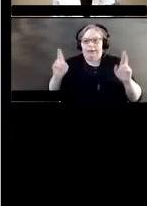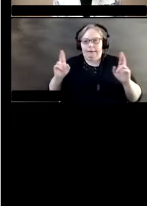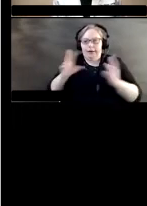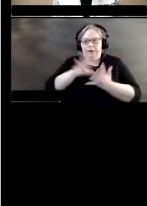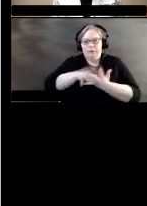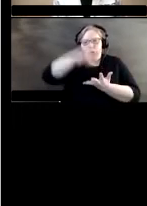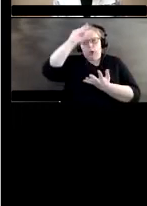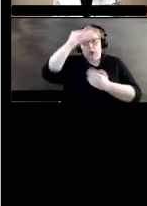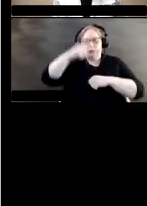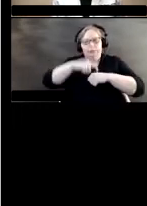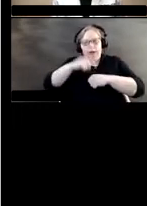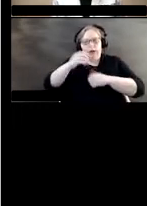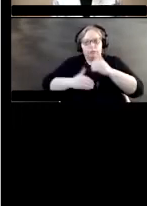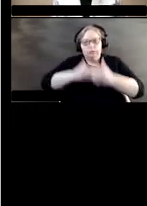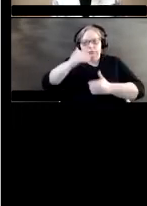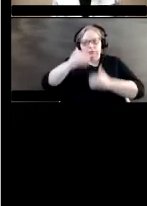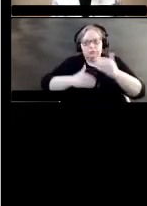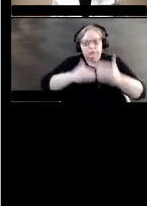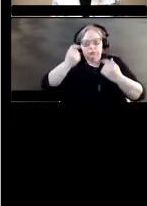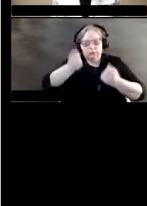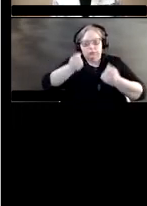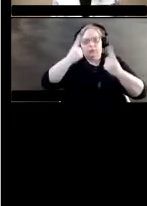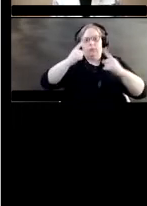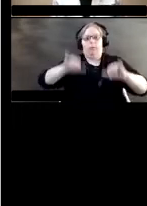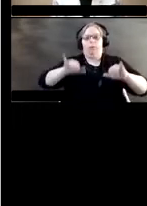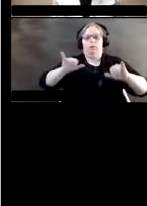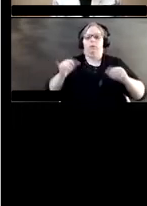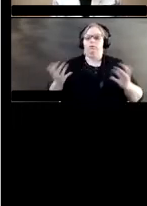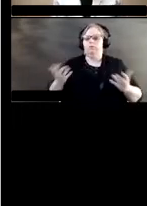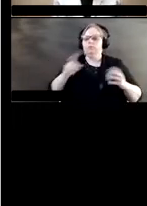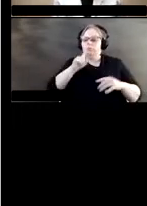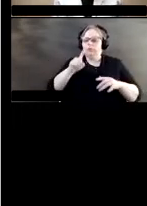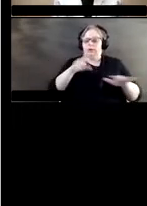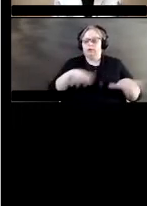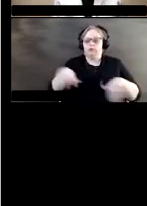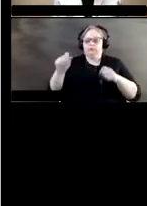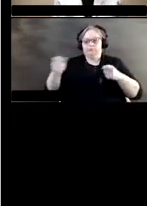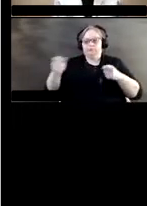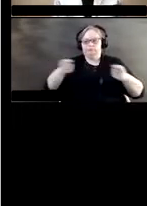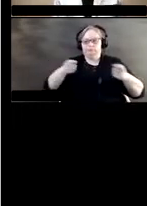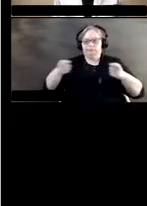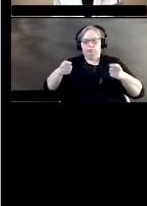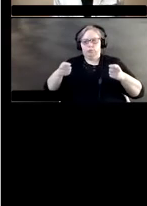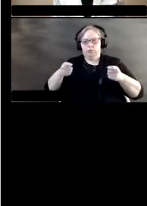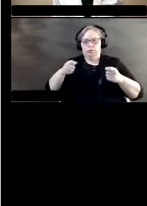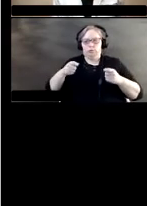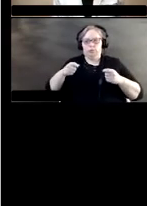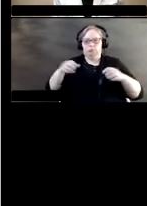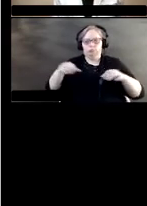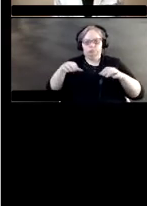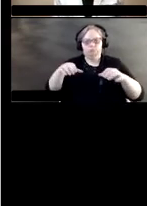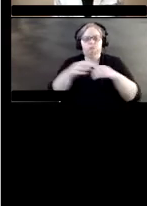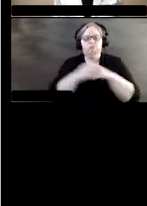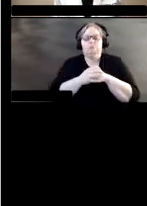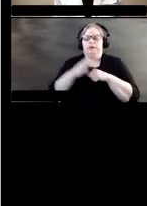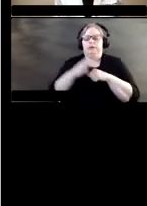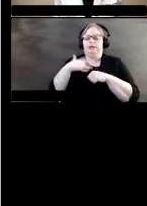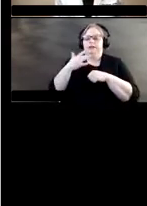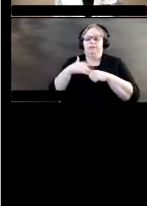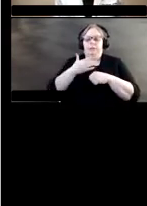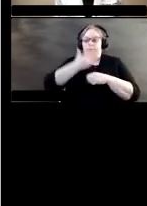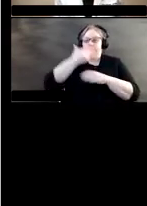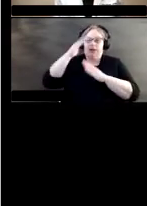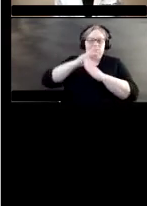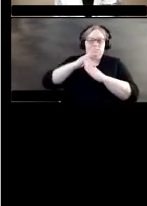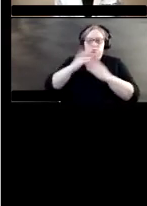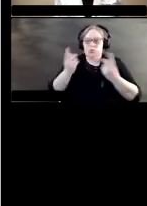to get a hold of that and take command, I guess, so to speak. I feel like one of the best things you